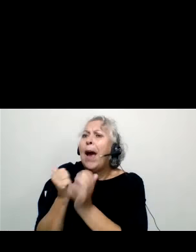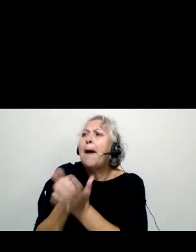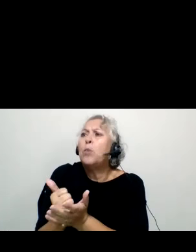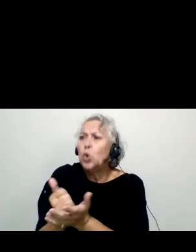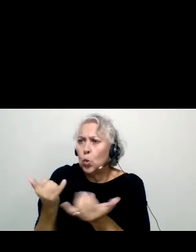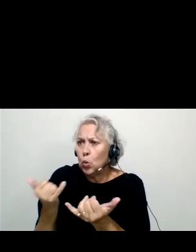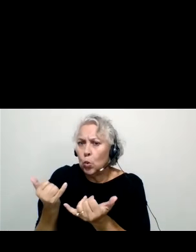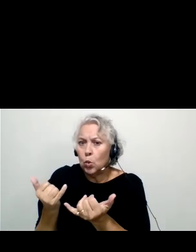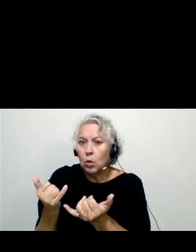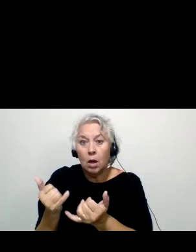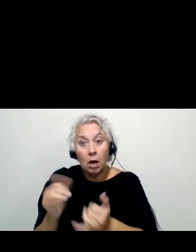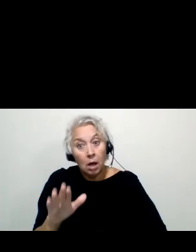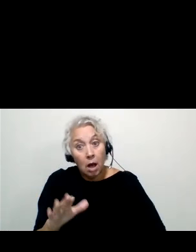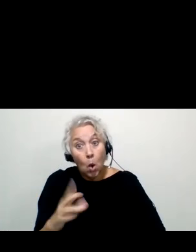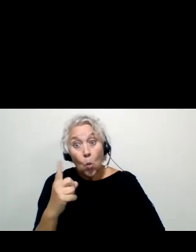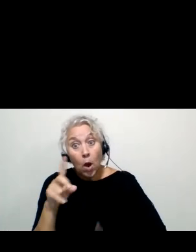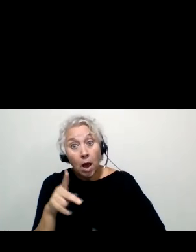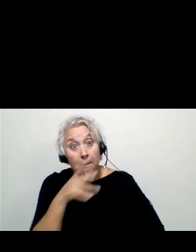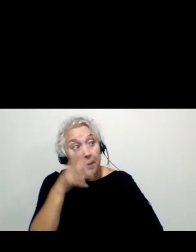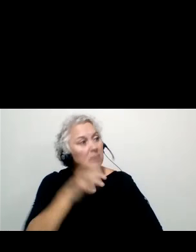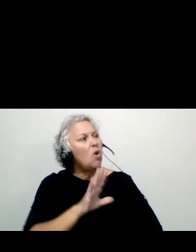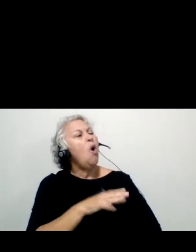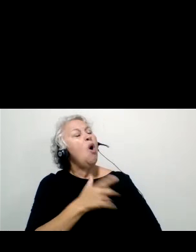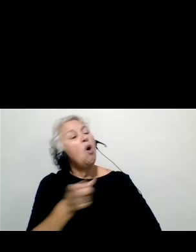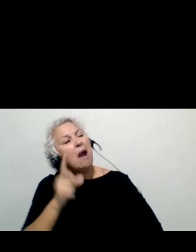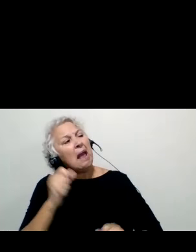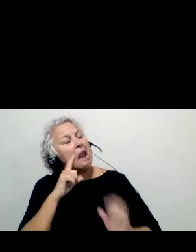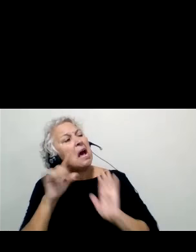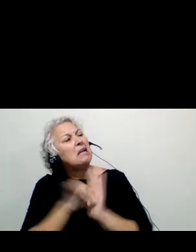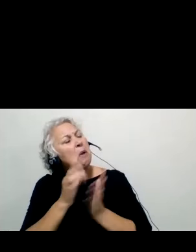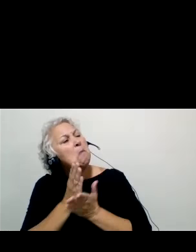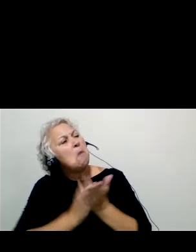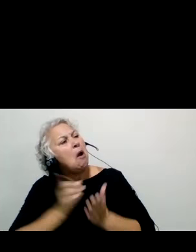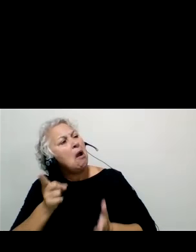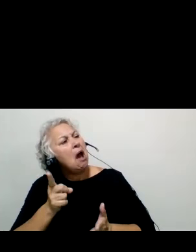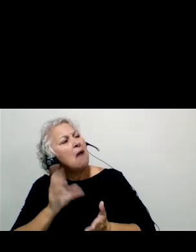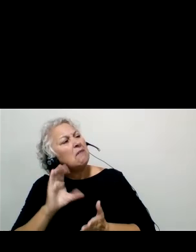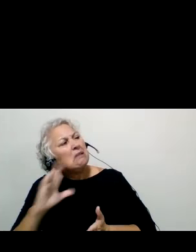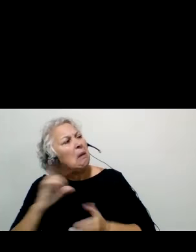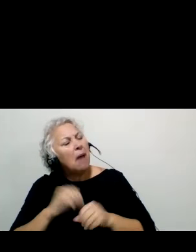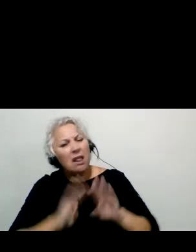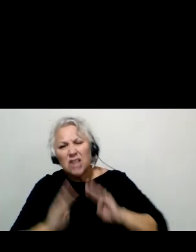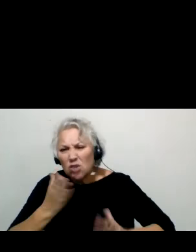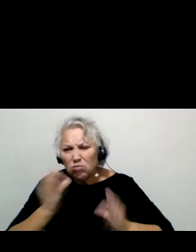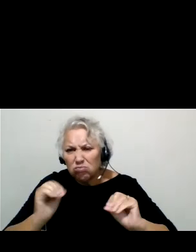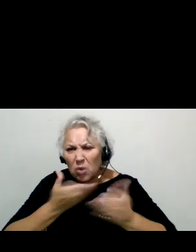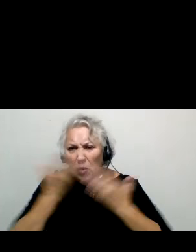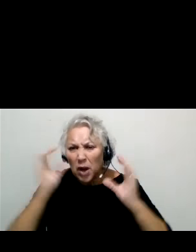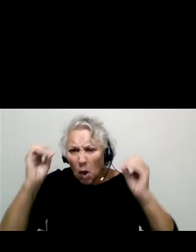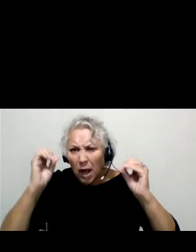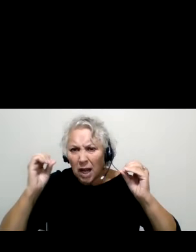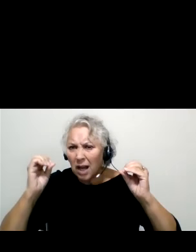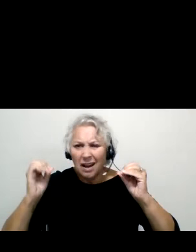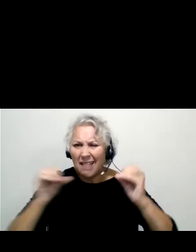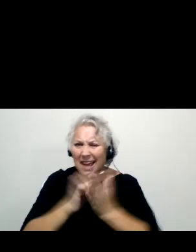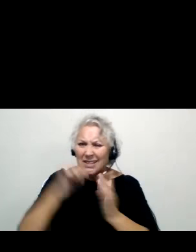And I will guarantee you, not one parent said, I'm interested in whether they can identify the parts of a cell in biology. Not one. But